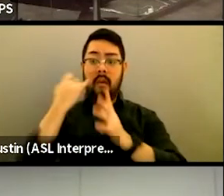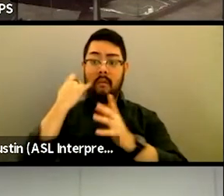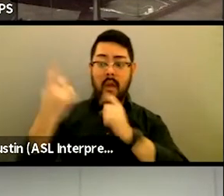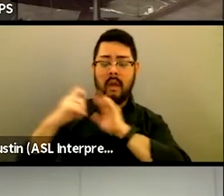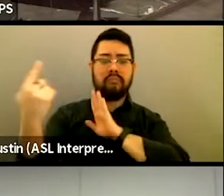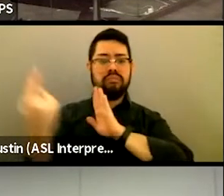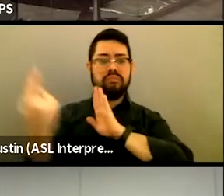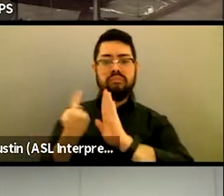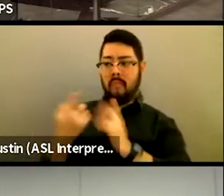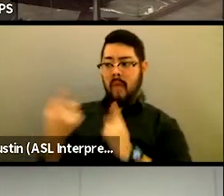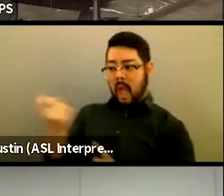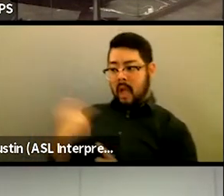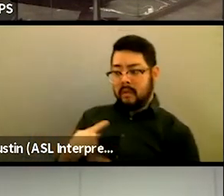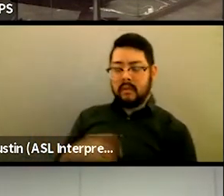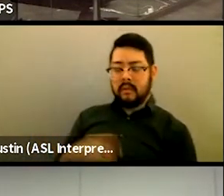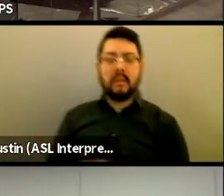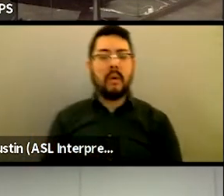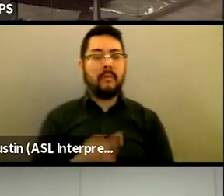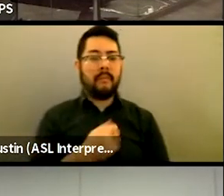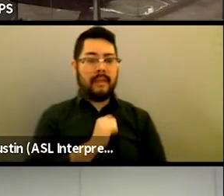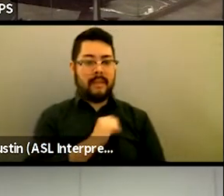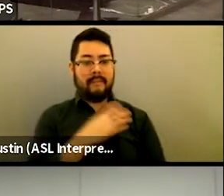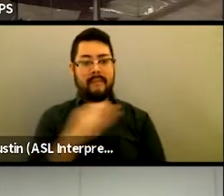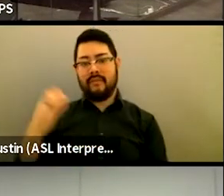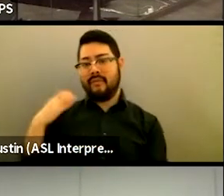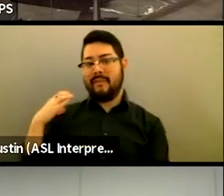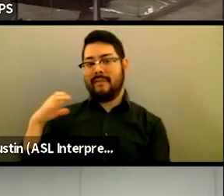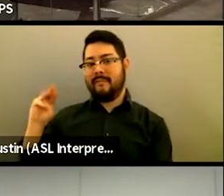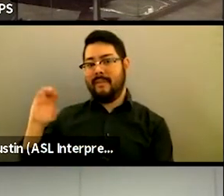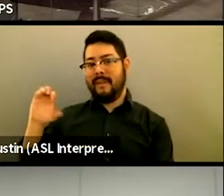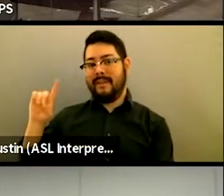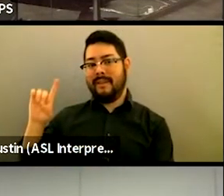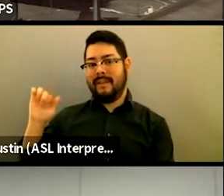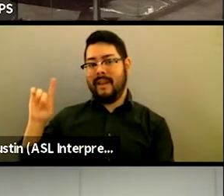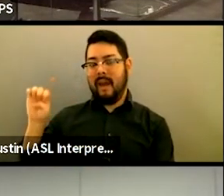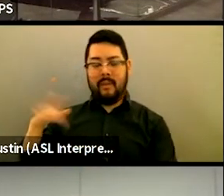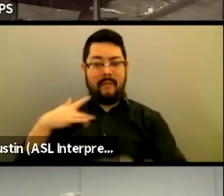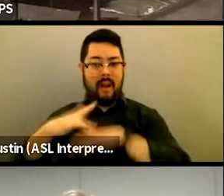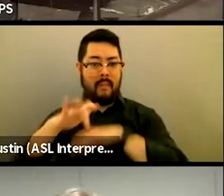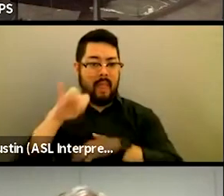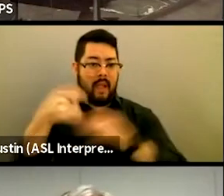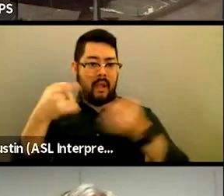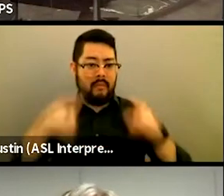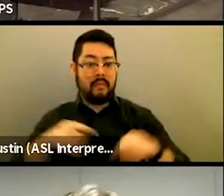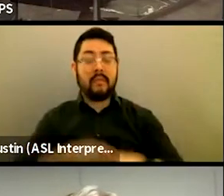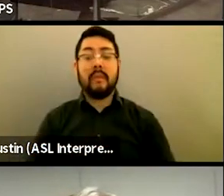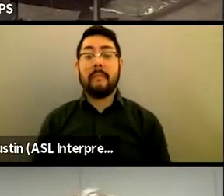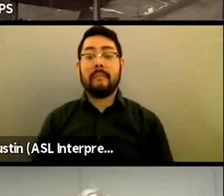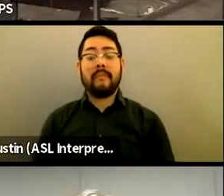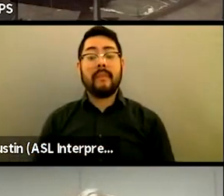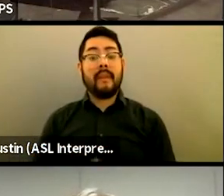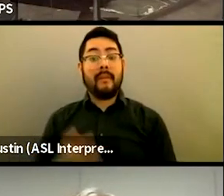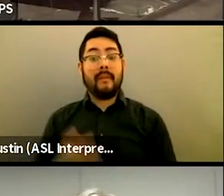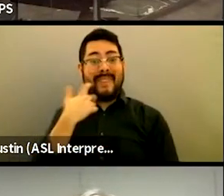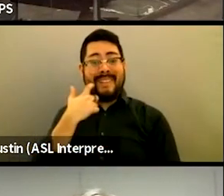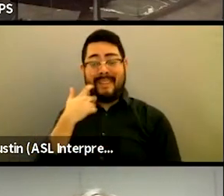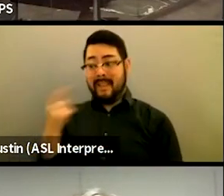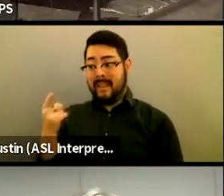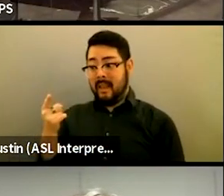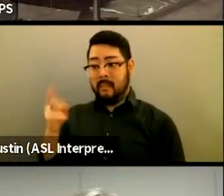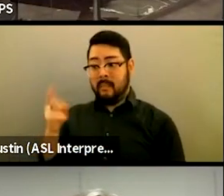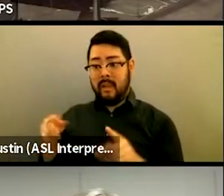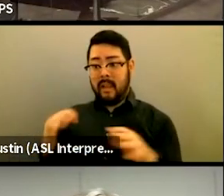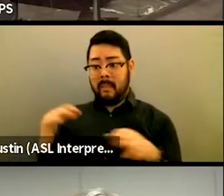Chief Rivera as well. We always appreciate feedback. The plan that was referenced by the last caller, we just